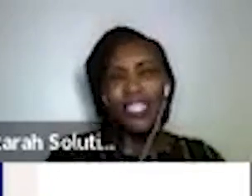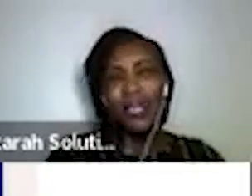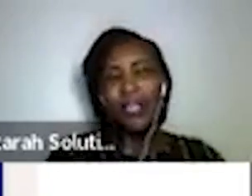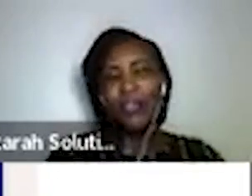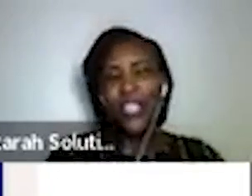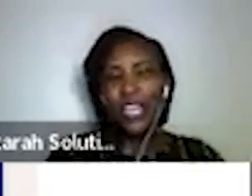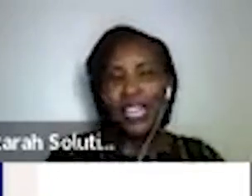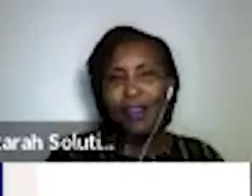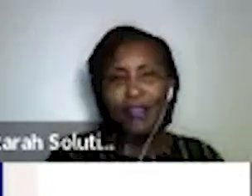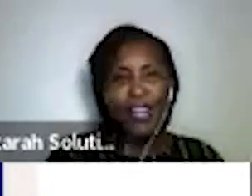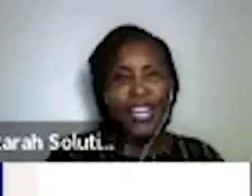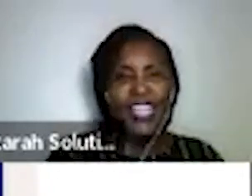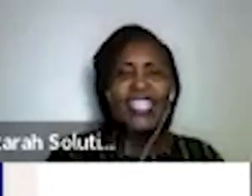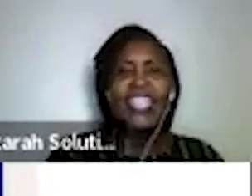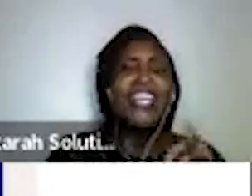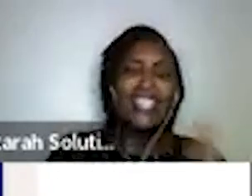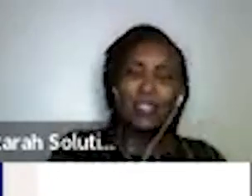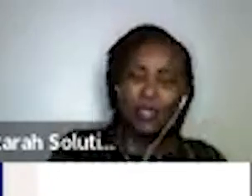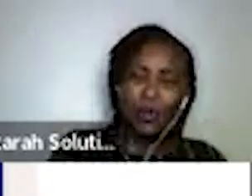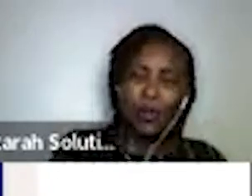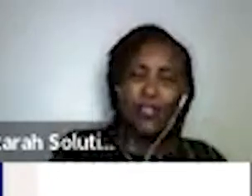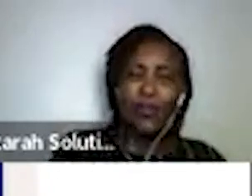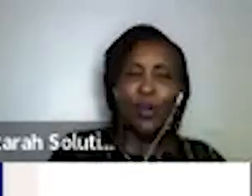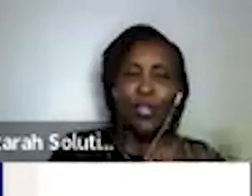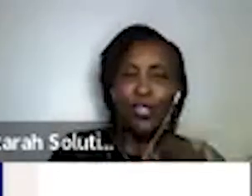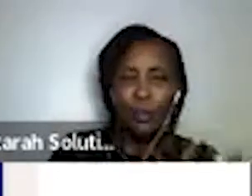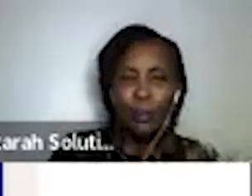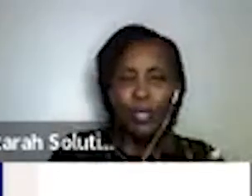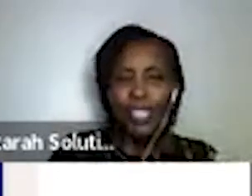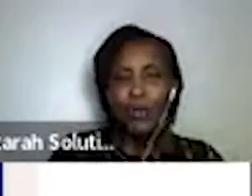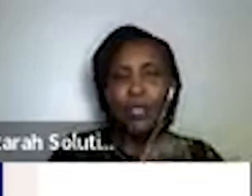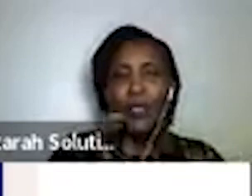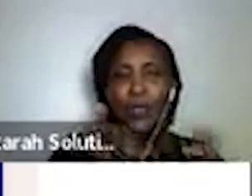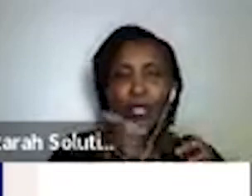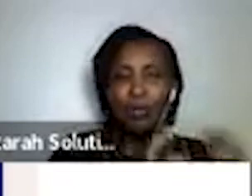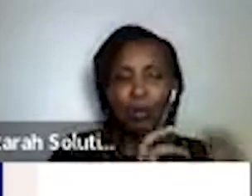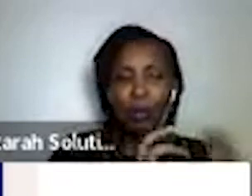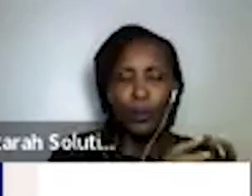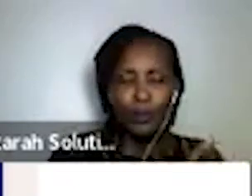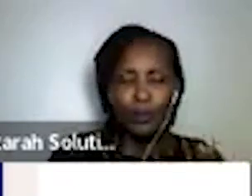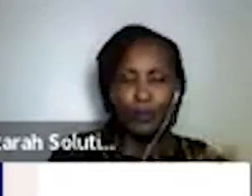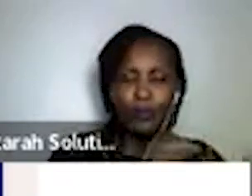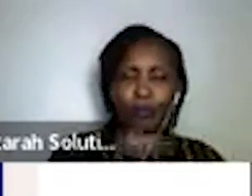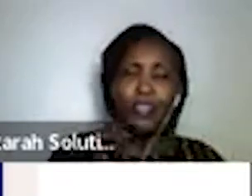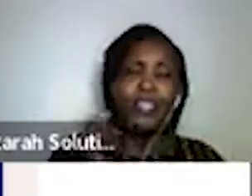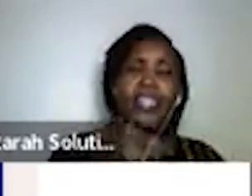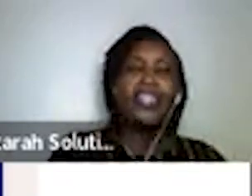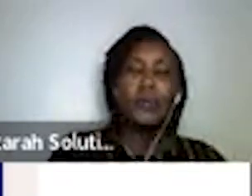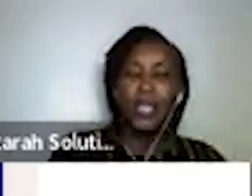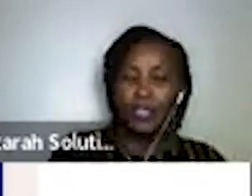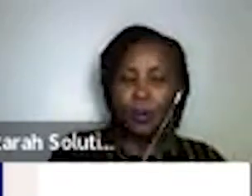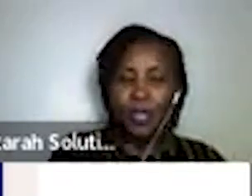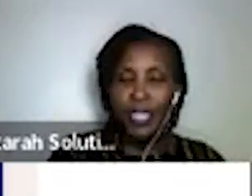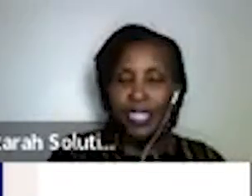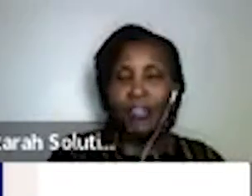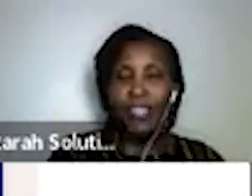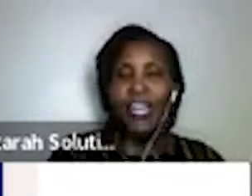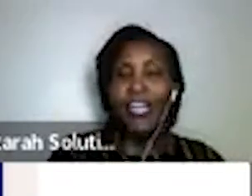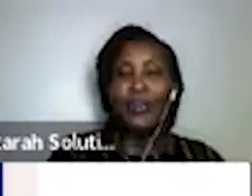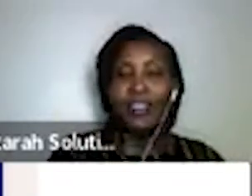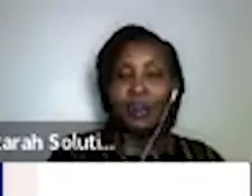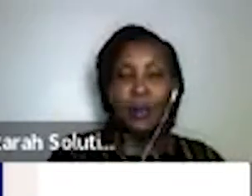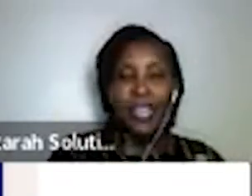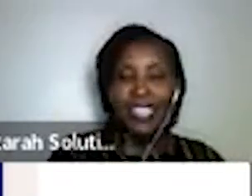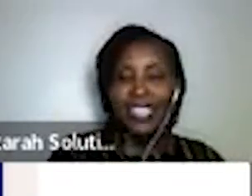so much, Herbert, for sharing our flyers. Thank you so much for also supporting us when you're looking for speakers from East